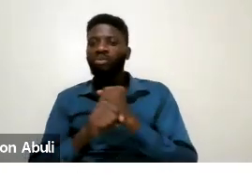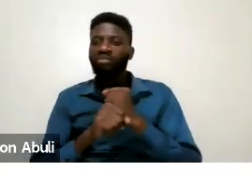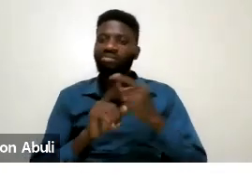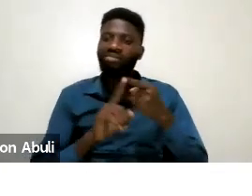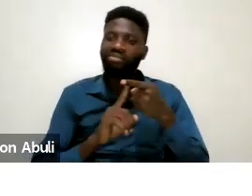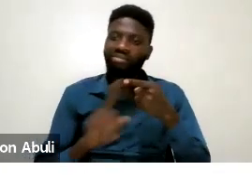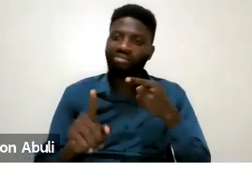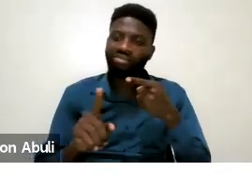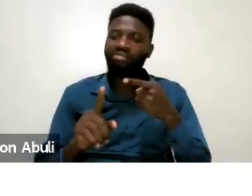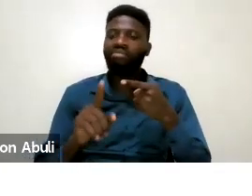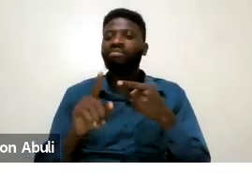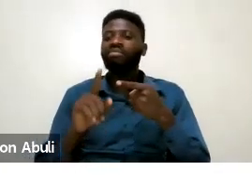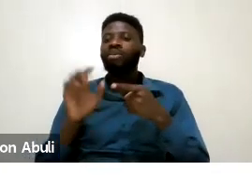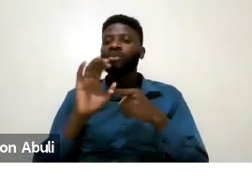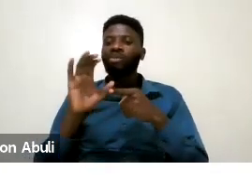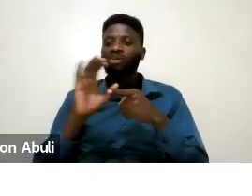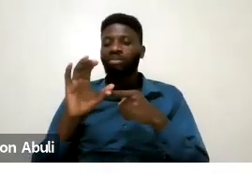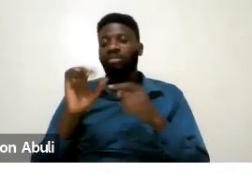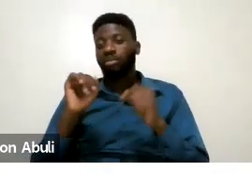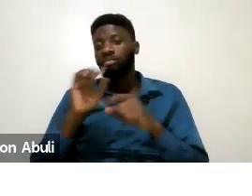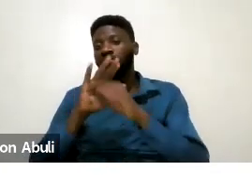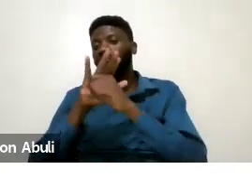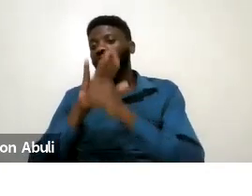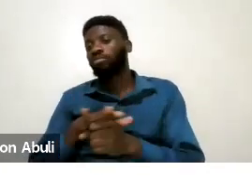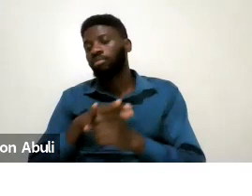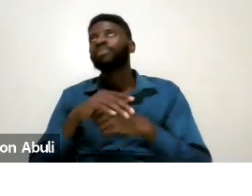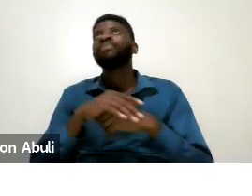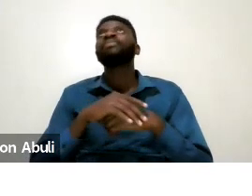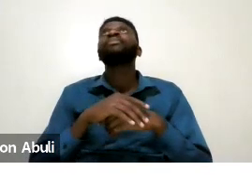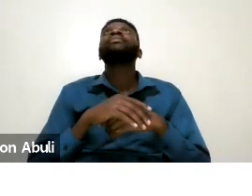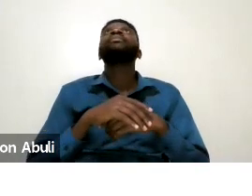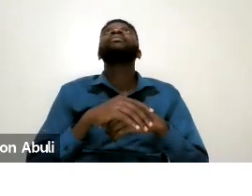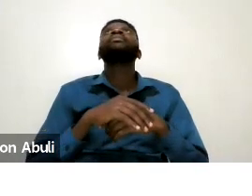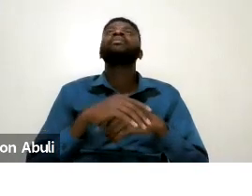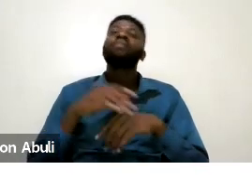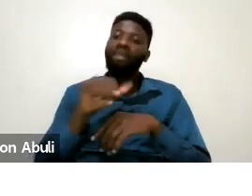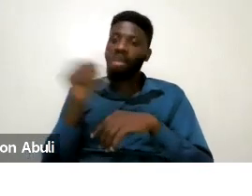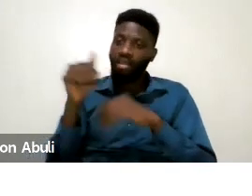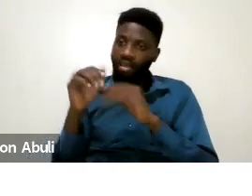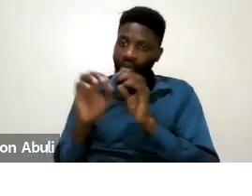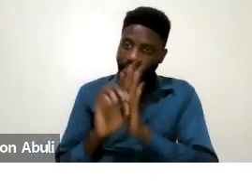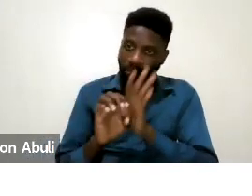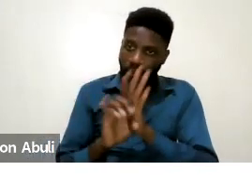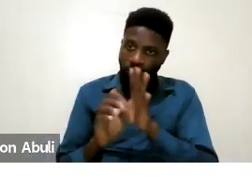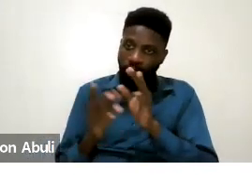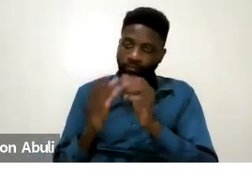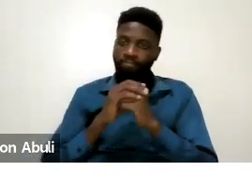particular profession, and you might be discriminated. Can I have another example?